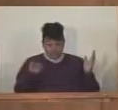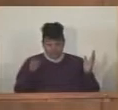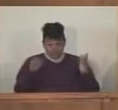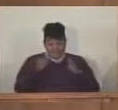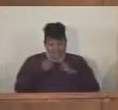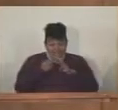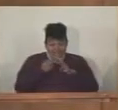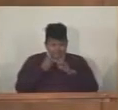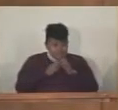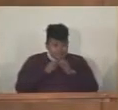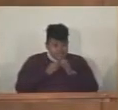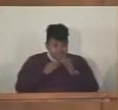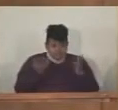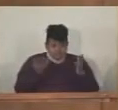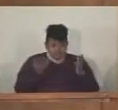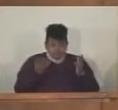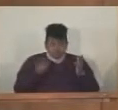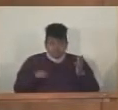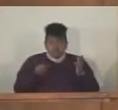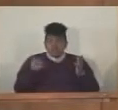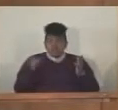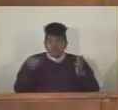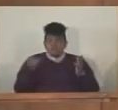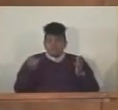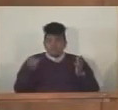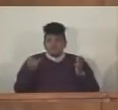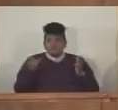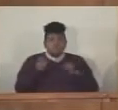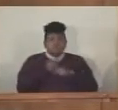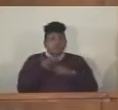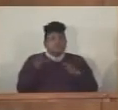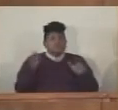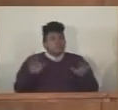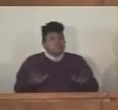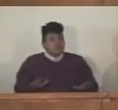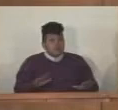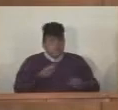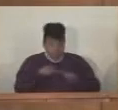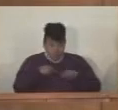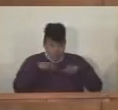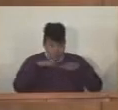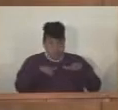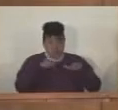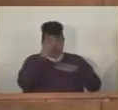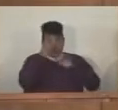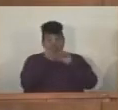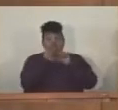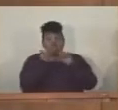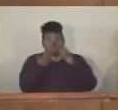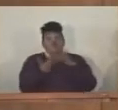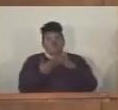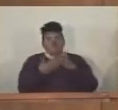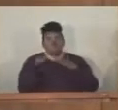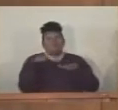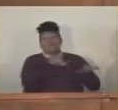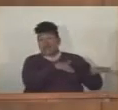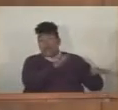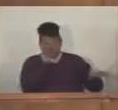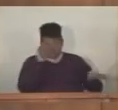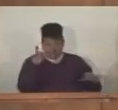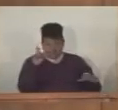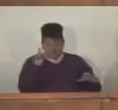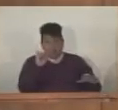back to Jamaica, all he saw was the empty land. And when they asked him, so what happened to the cow? He said, disease kill all of them. Right?